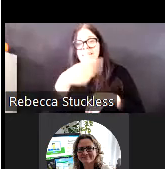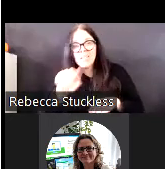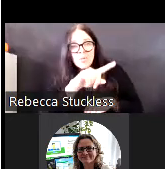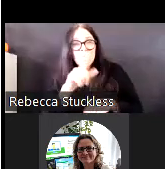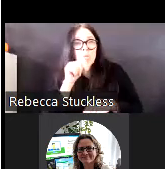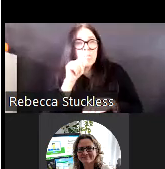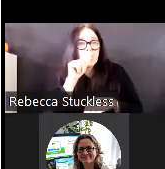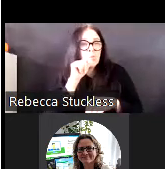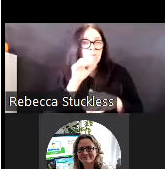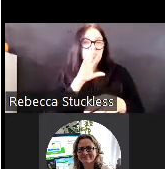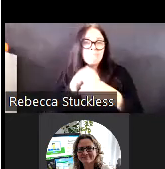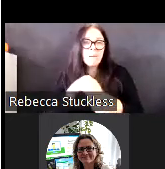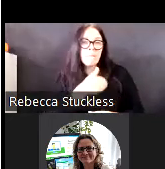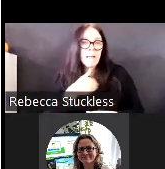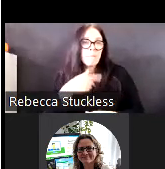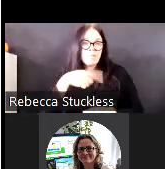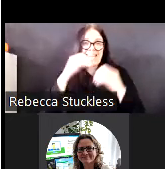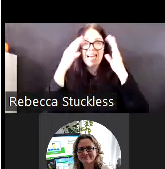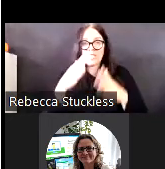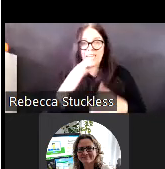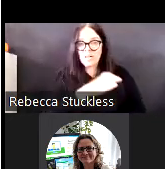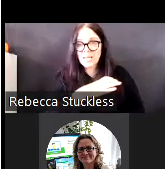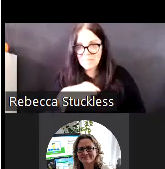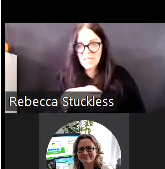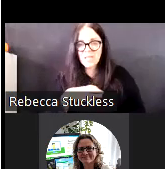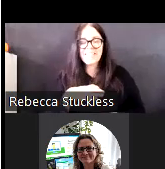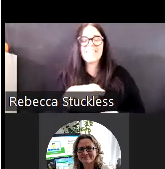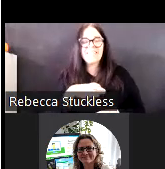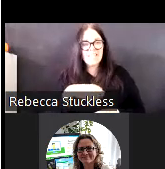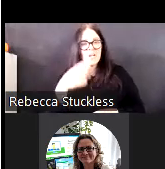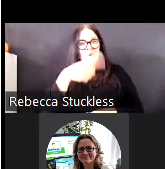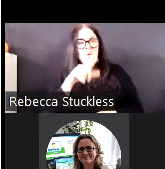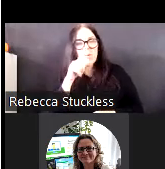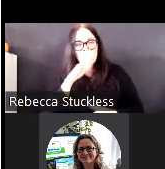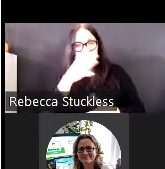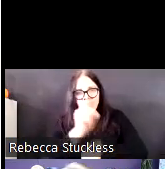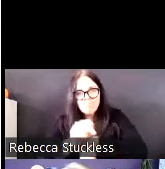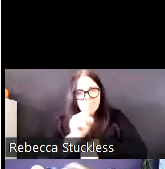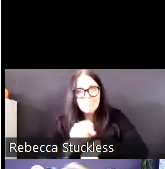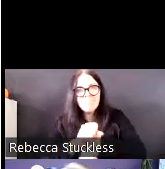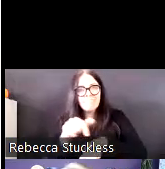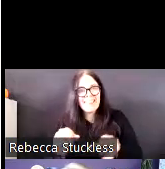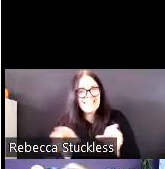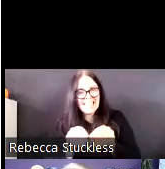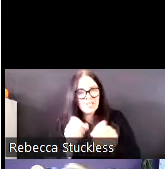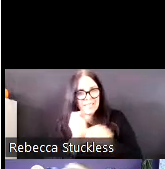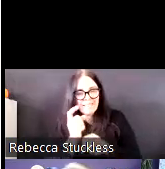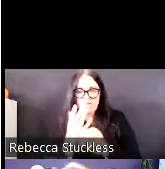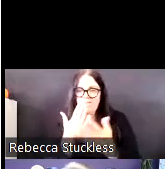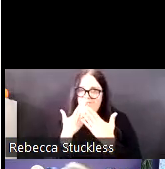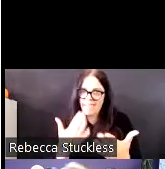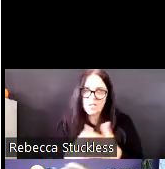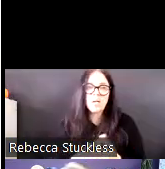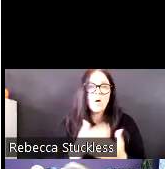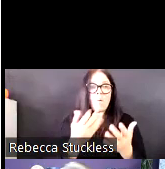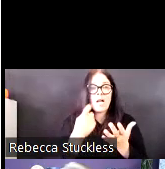PD for Literacy Educators Committee who have put collectively so much time and effort into these sessions each year. We want to